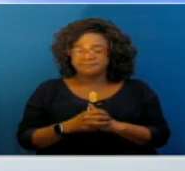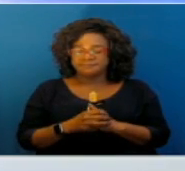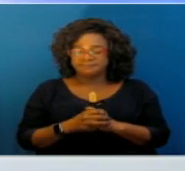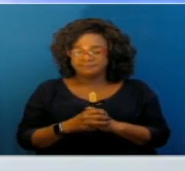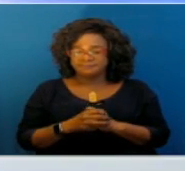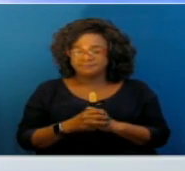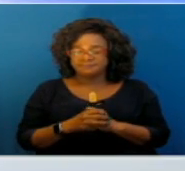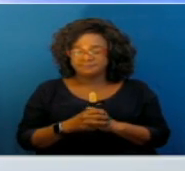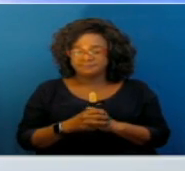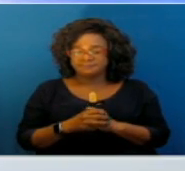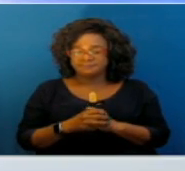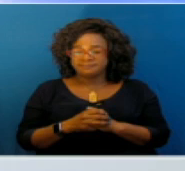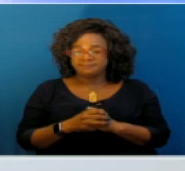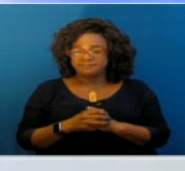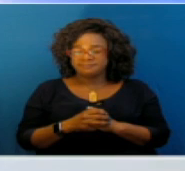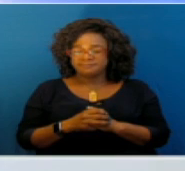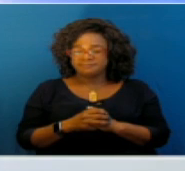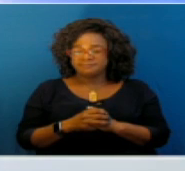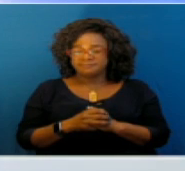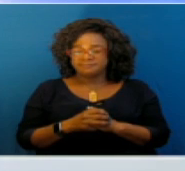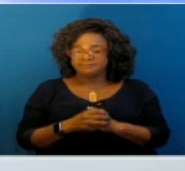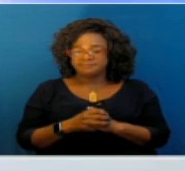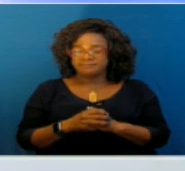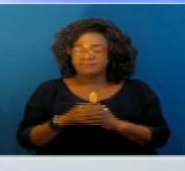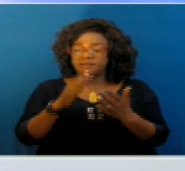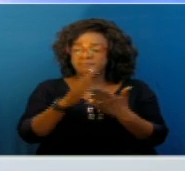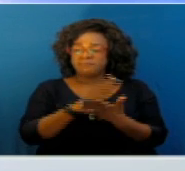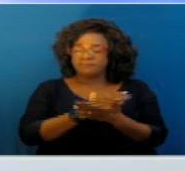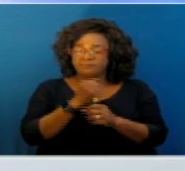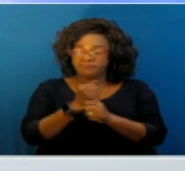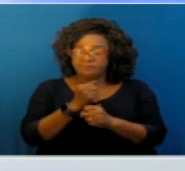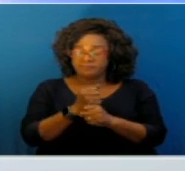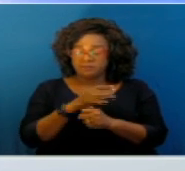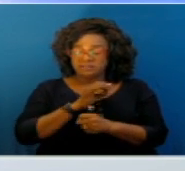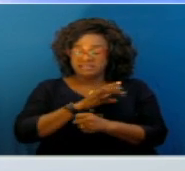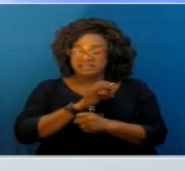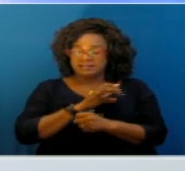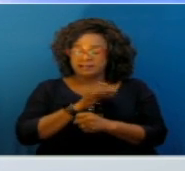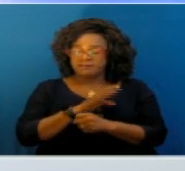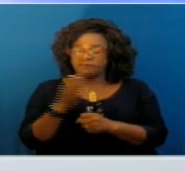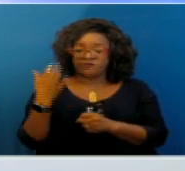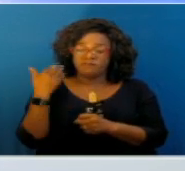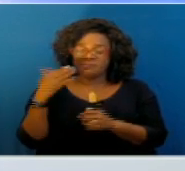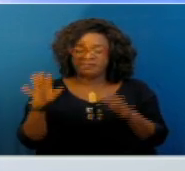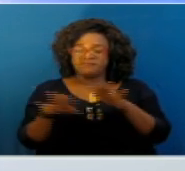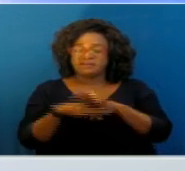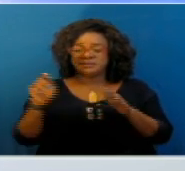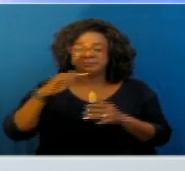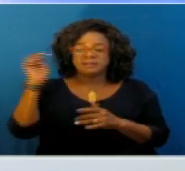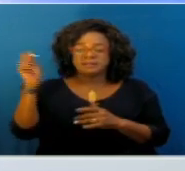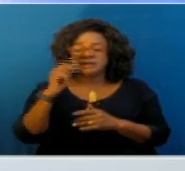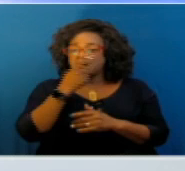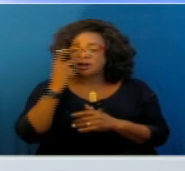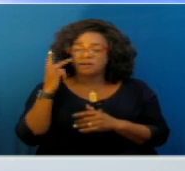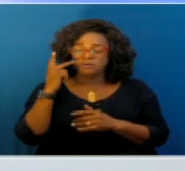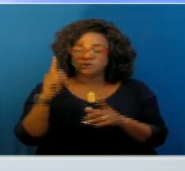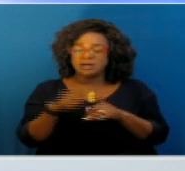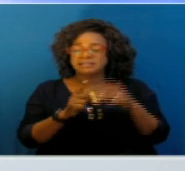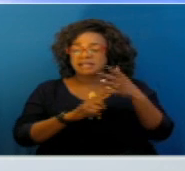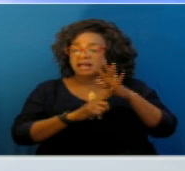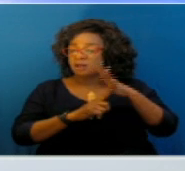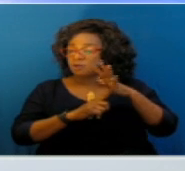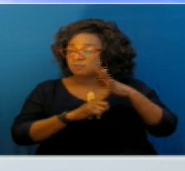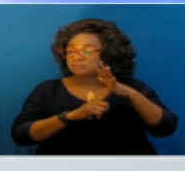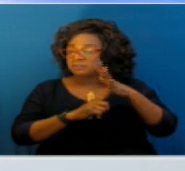Before we touch down on politics, pardon the pun, it was quite the scare for former Vice President Kalonzo Musyoka as a helicopter ferrying him